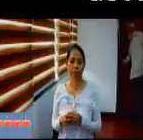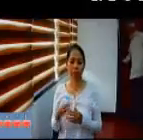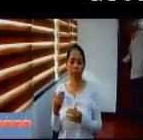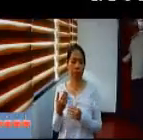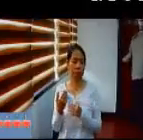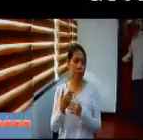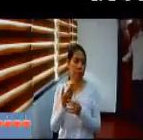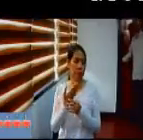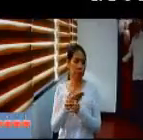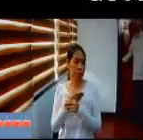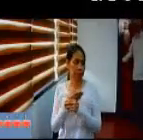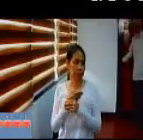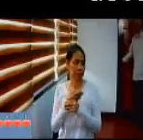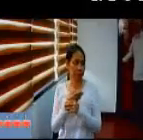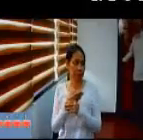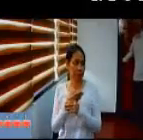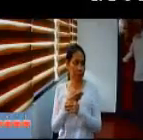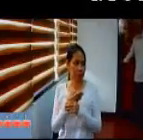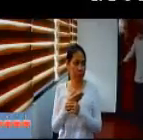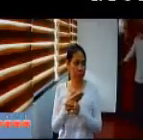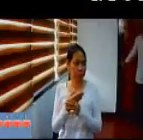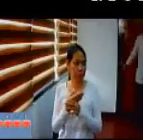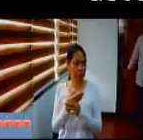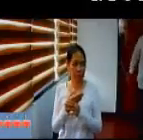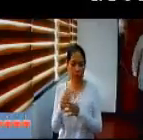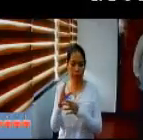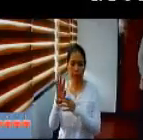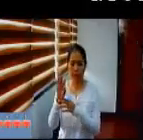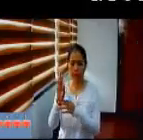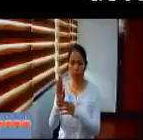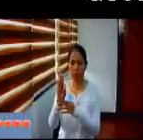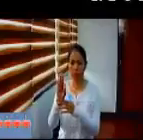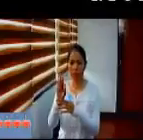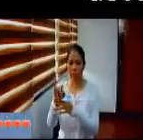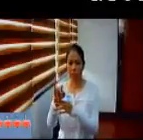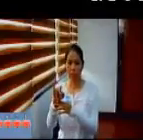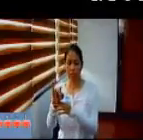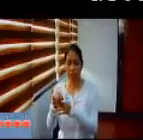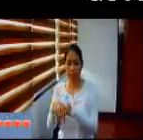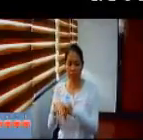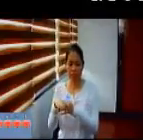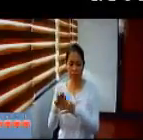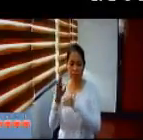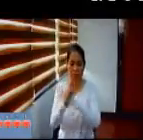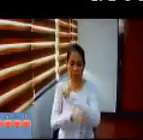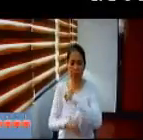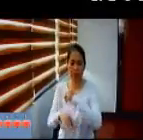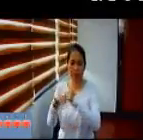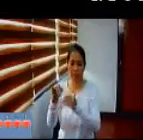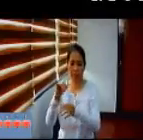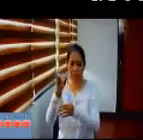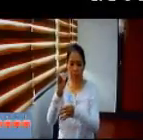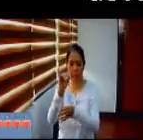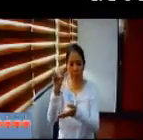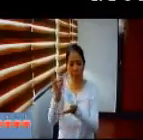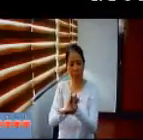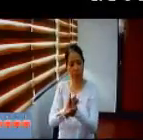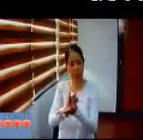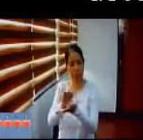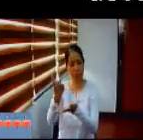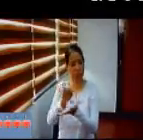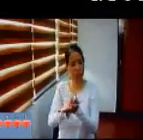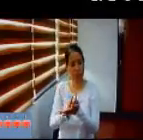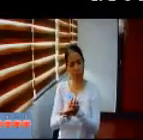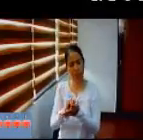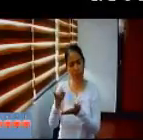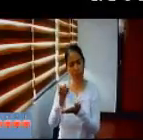FDIs and foreign investments. The investment of our farmers and